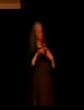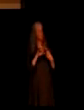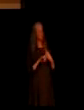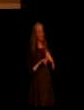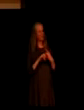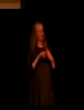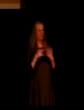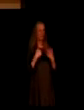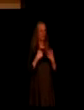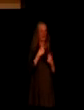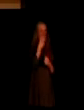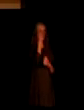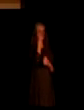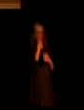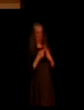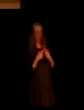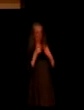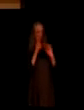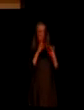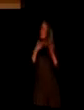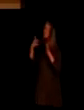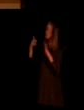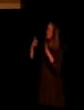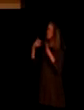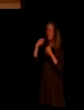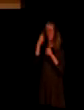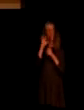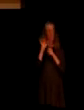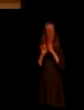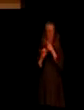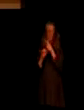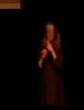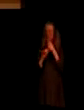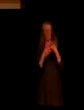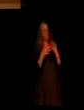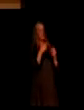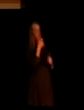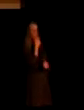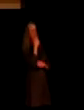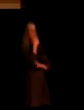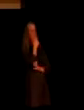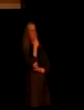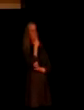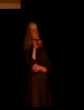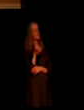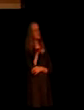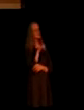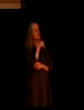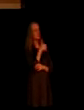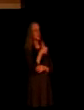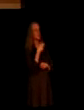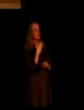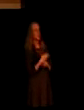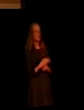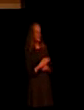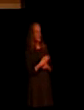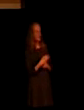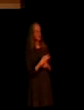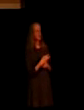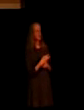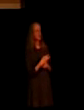my thinking that looked more like this. And so I thought, this shouldn't be very hard to beat